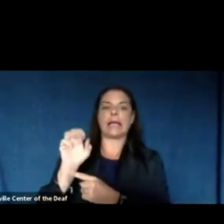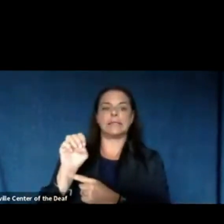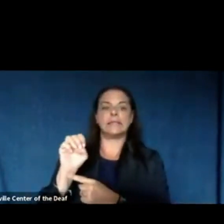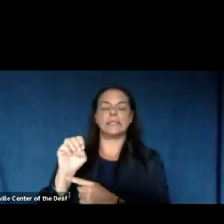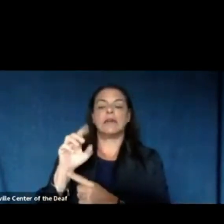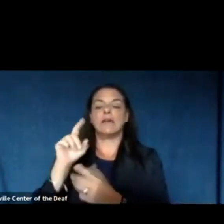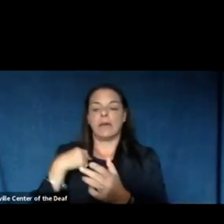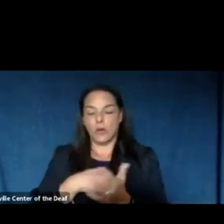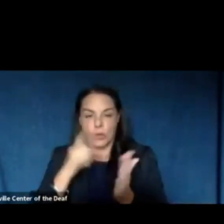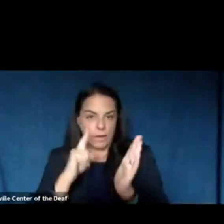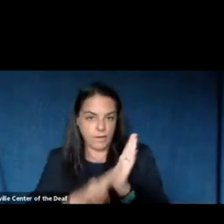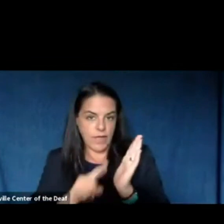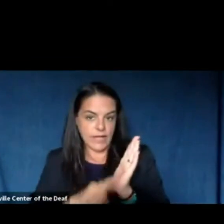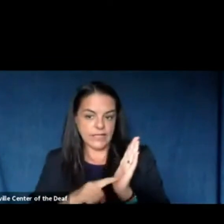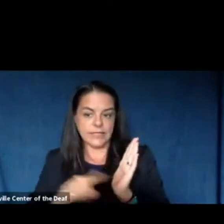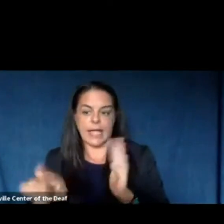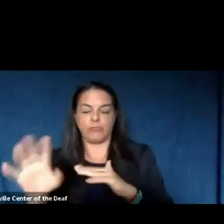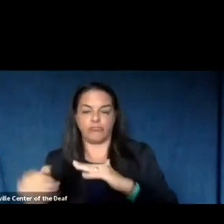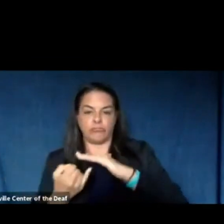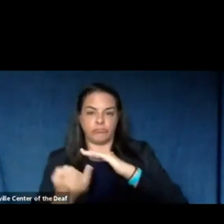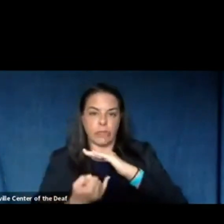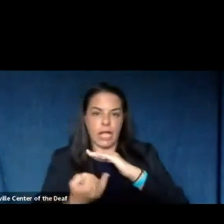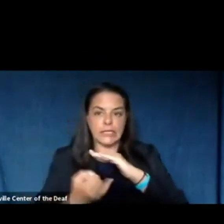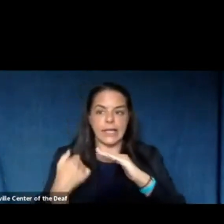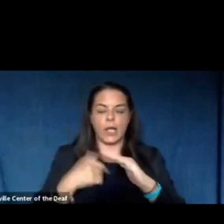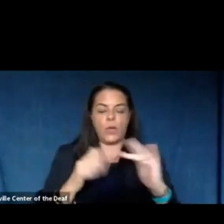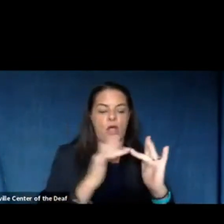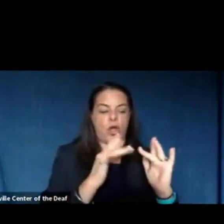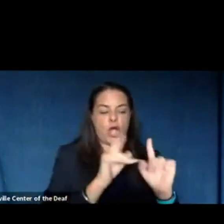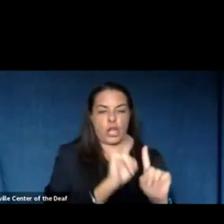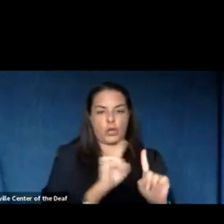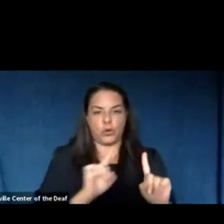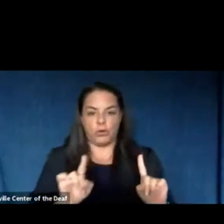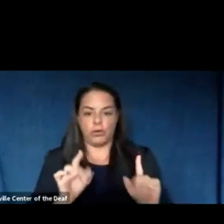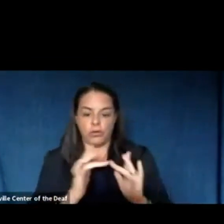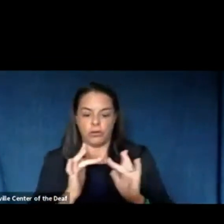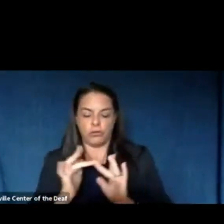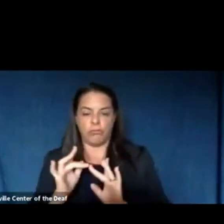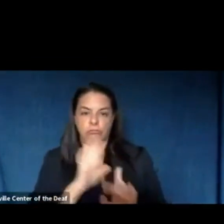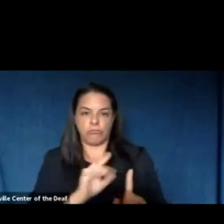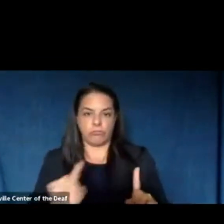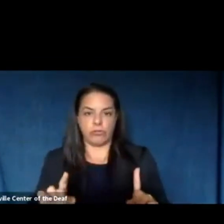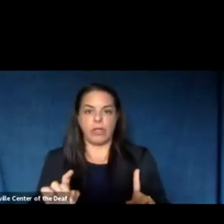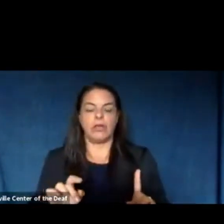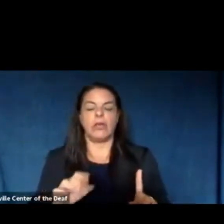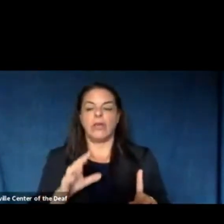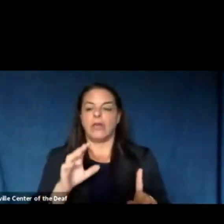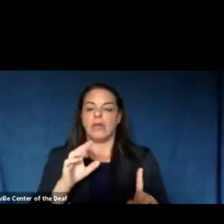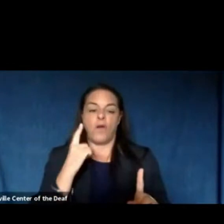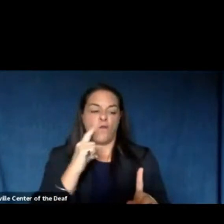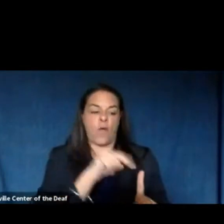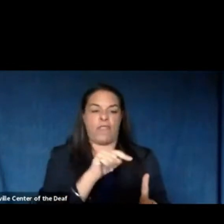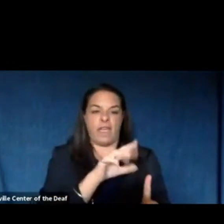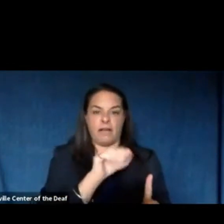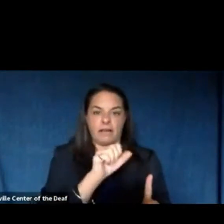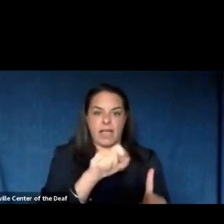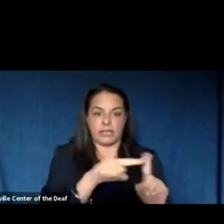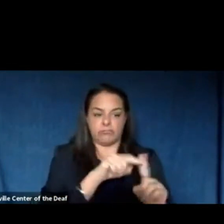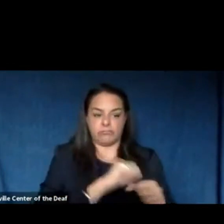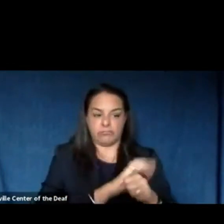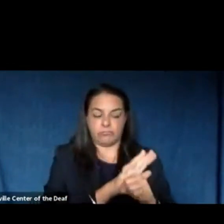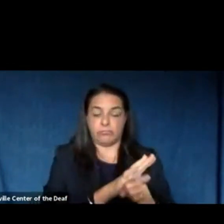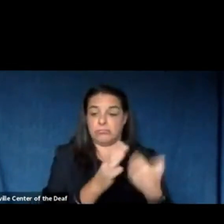investigate them, we isolate, we do contact tracing, all of that as it's a case. regardless of whether there